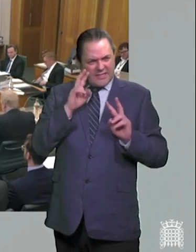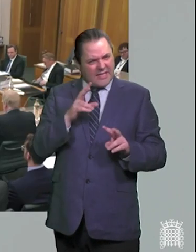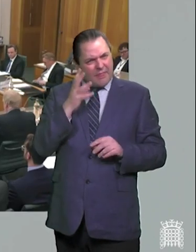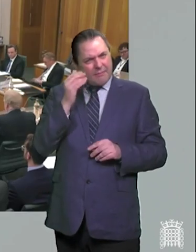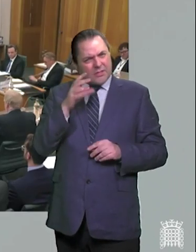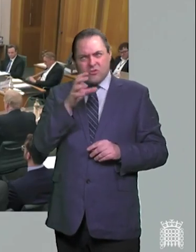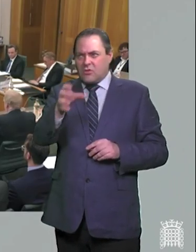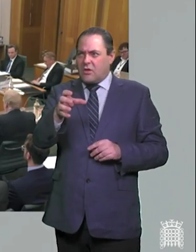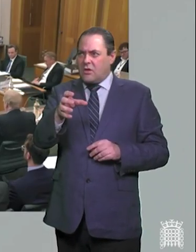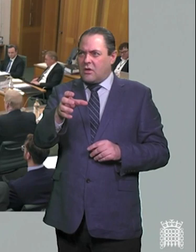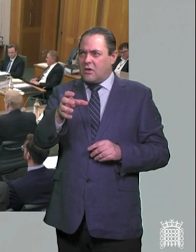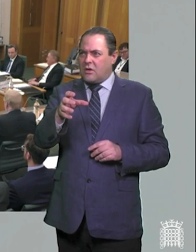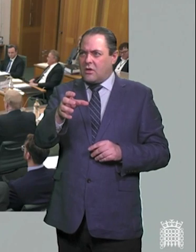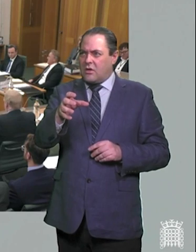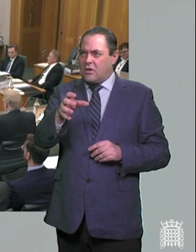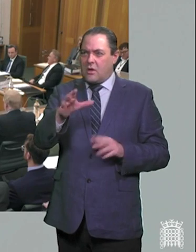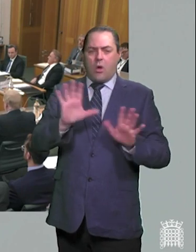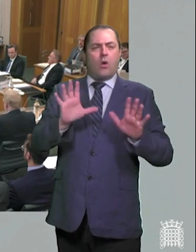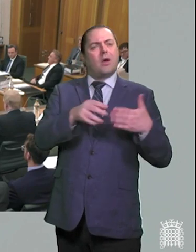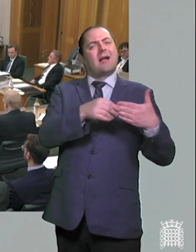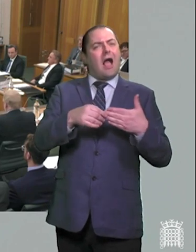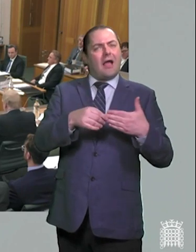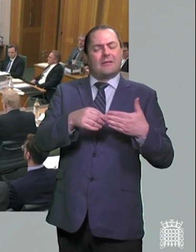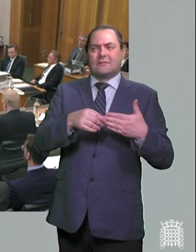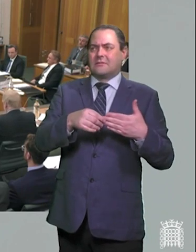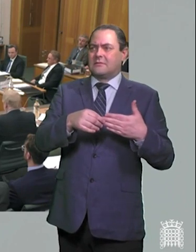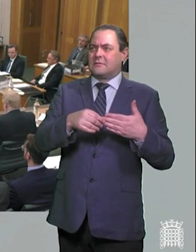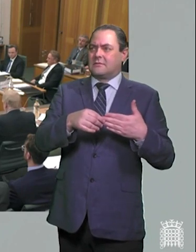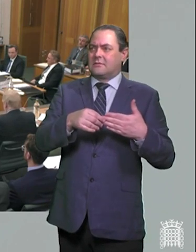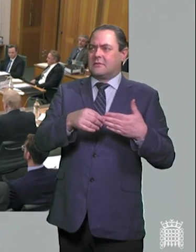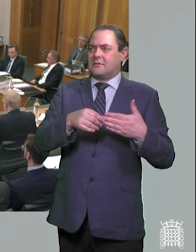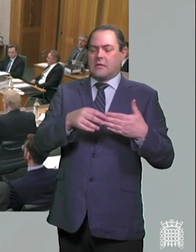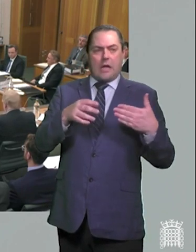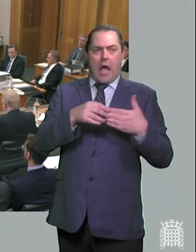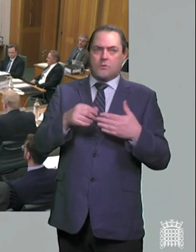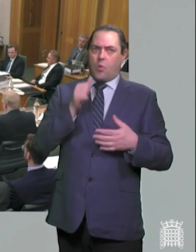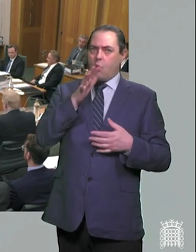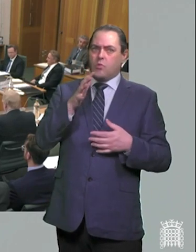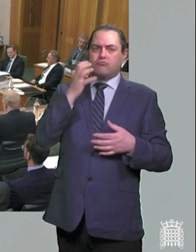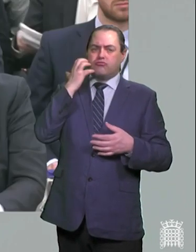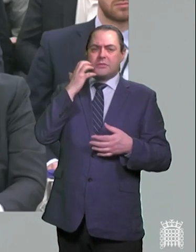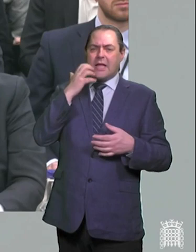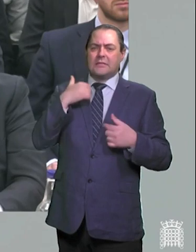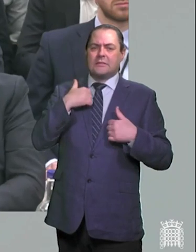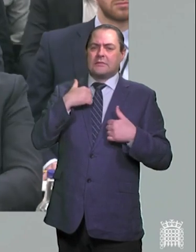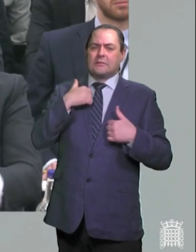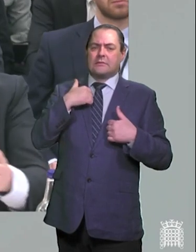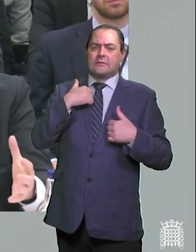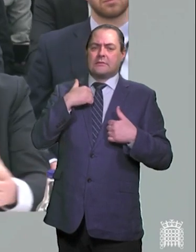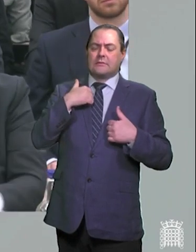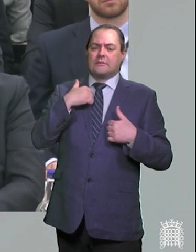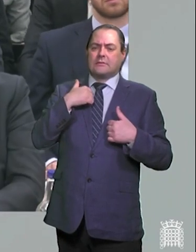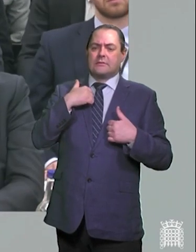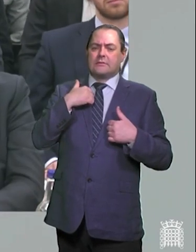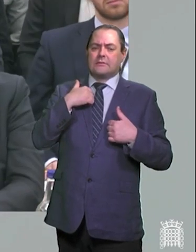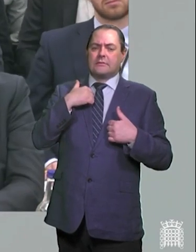Of course, and I'm not. And this is guidance. This is guidance, and I'm not going to pretend that